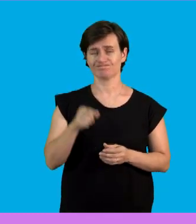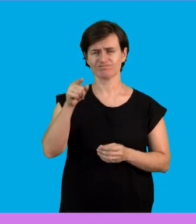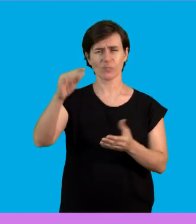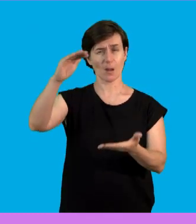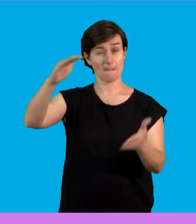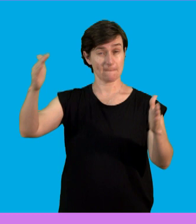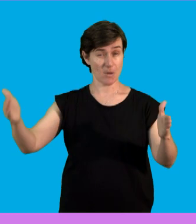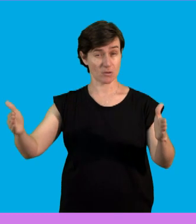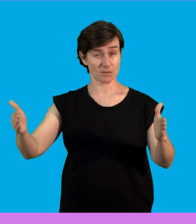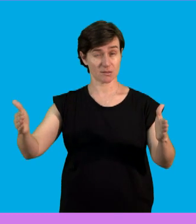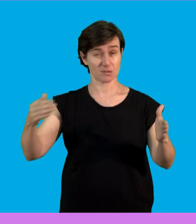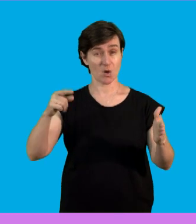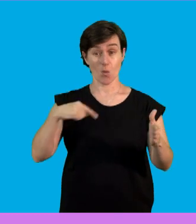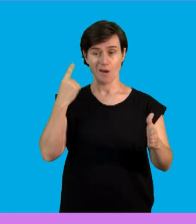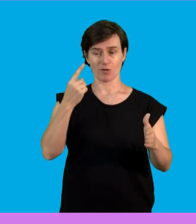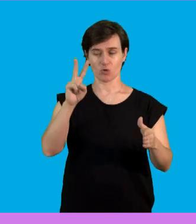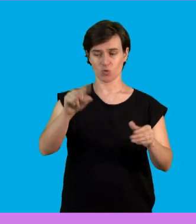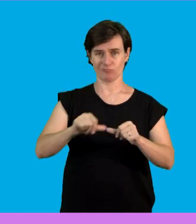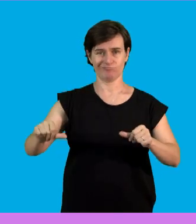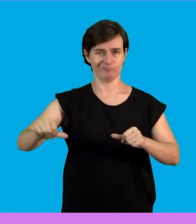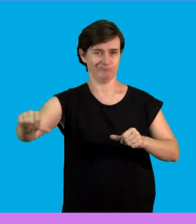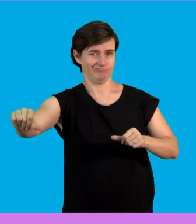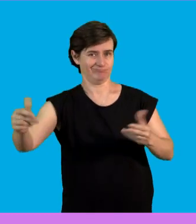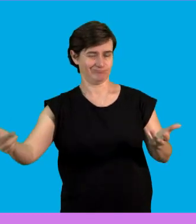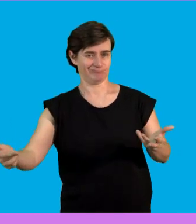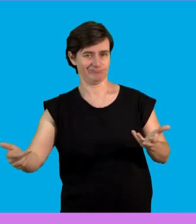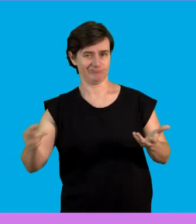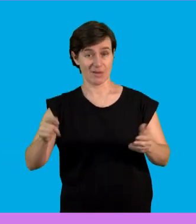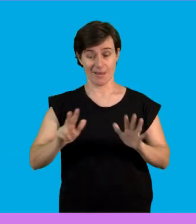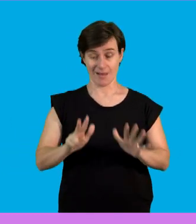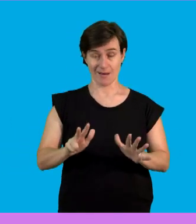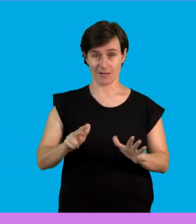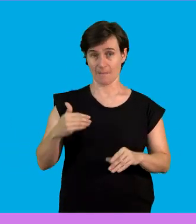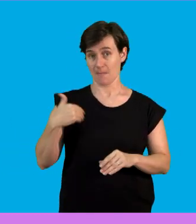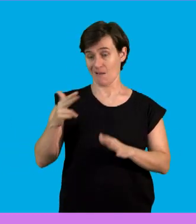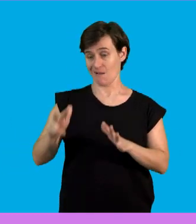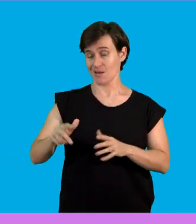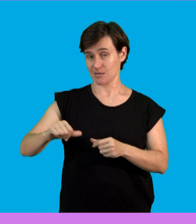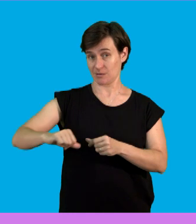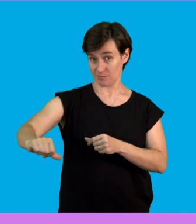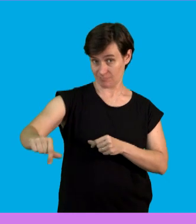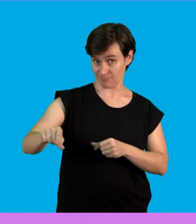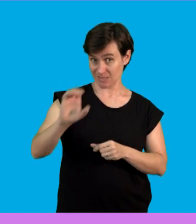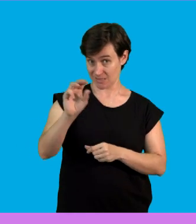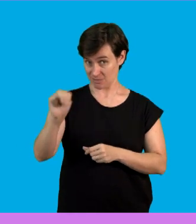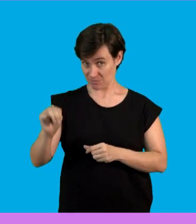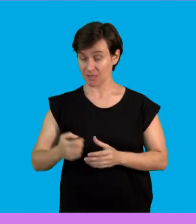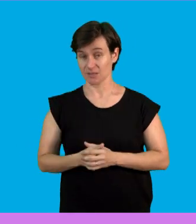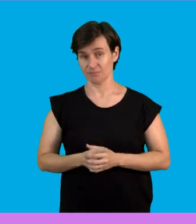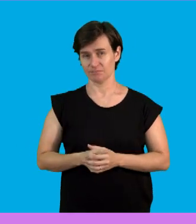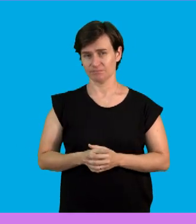And the box, we only know that the base is 8 by